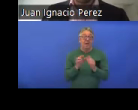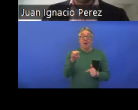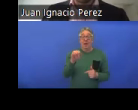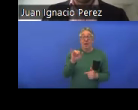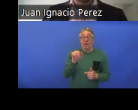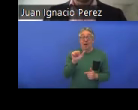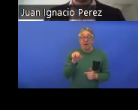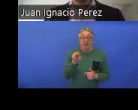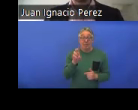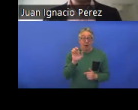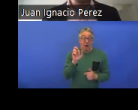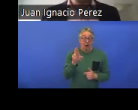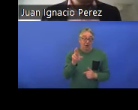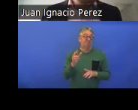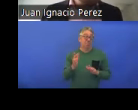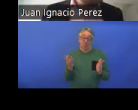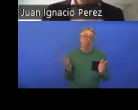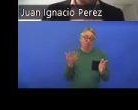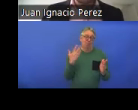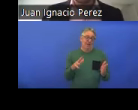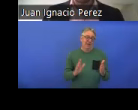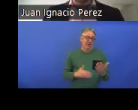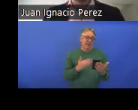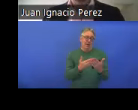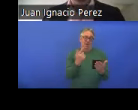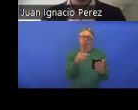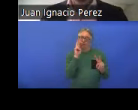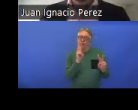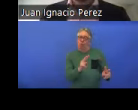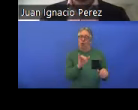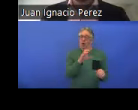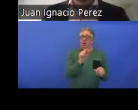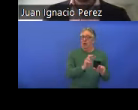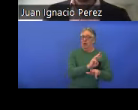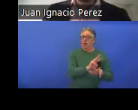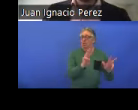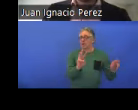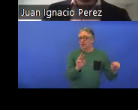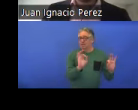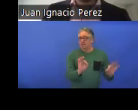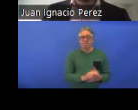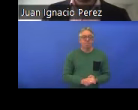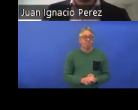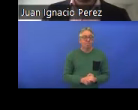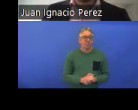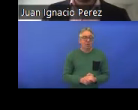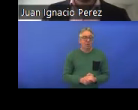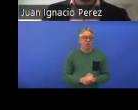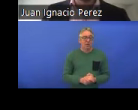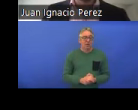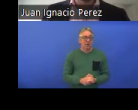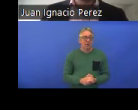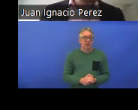other treaty bodies. Here, while I advance, I also noted recommendations under Article 18,